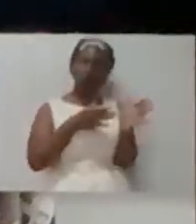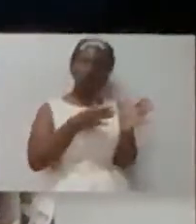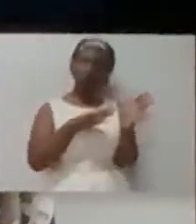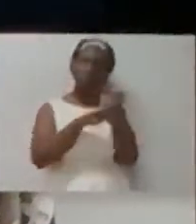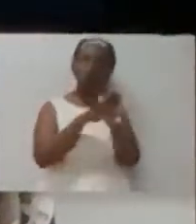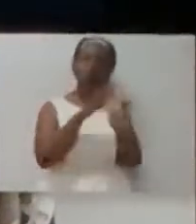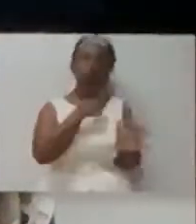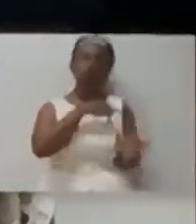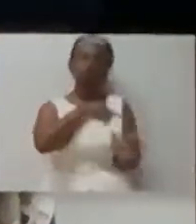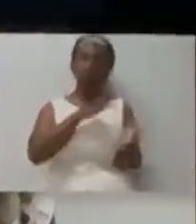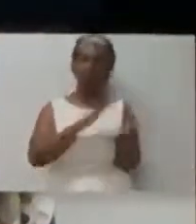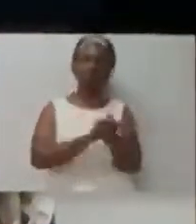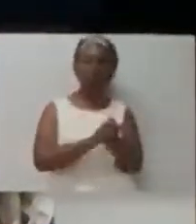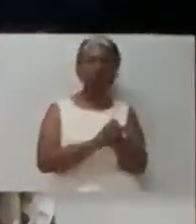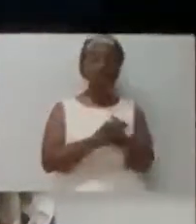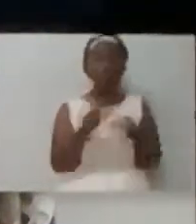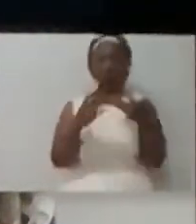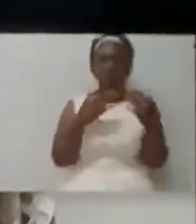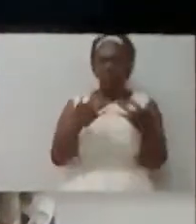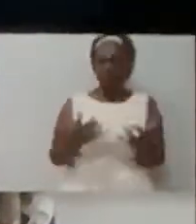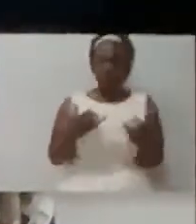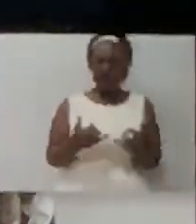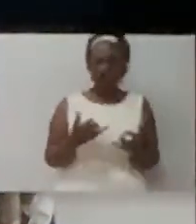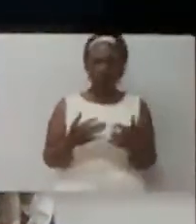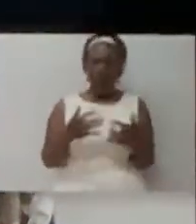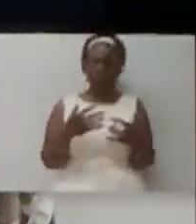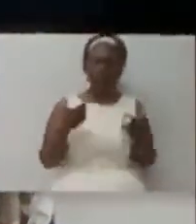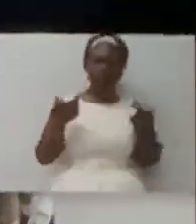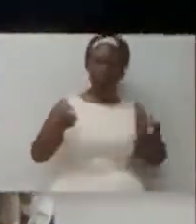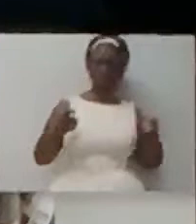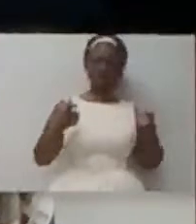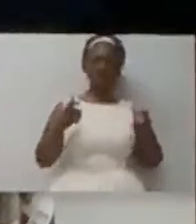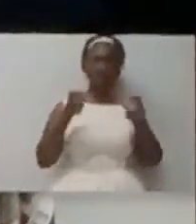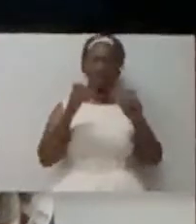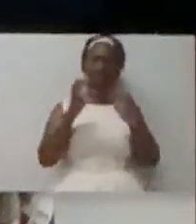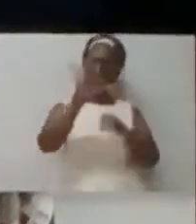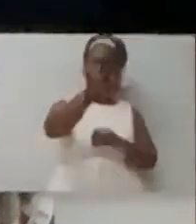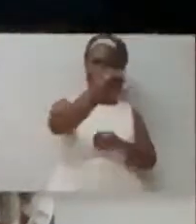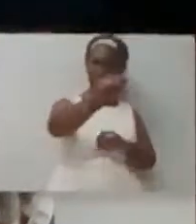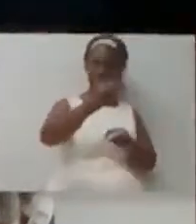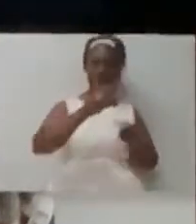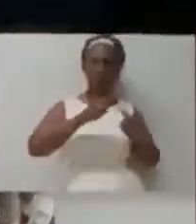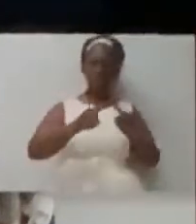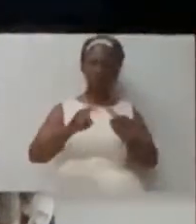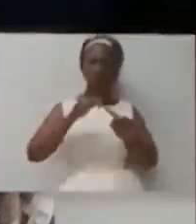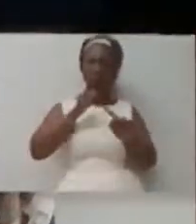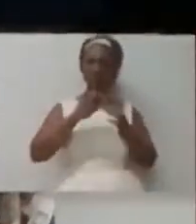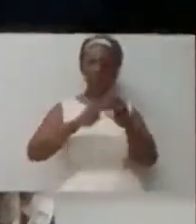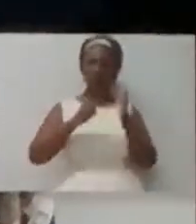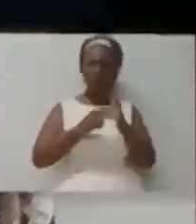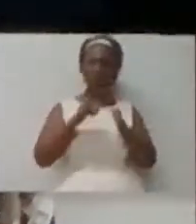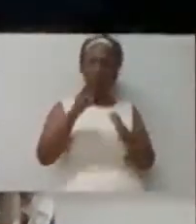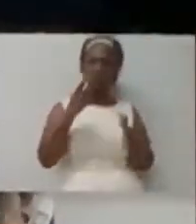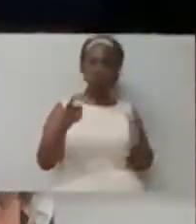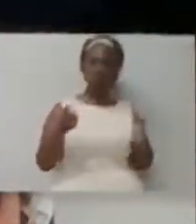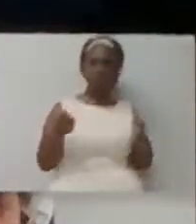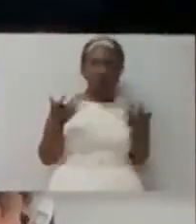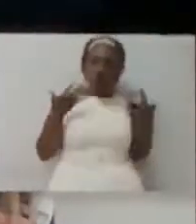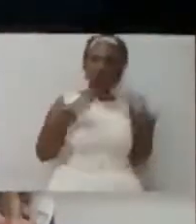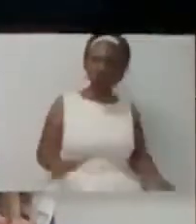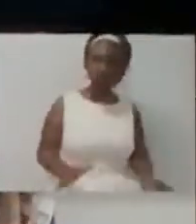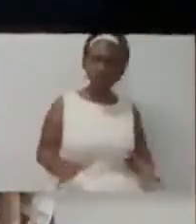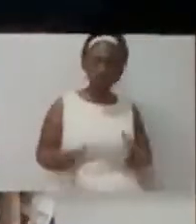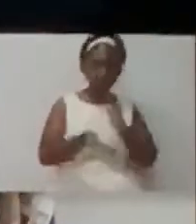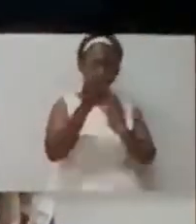This day, as important as it is, as big a deal as it is by no means should imply that you are a finished